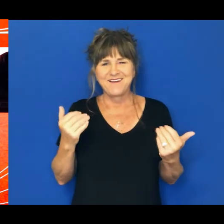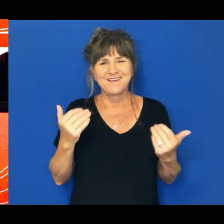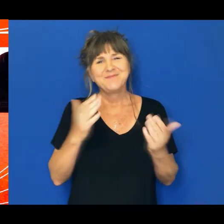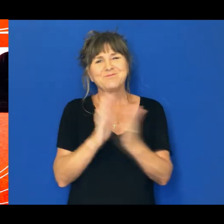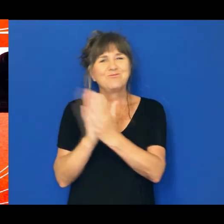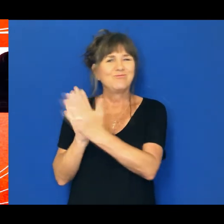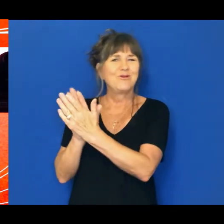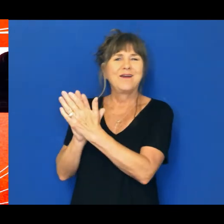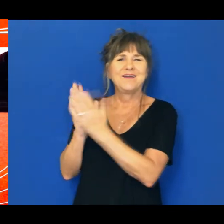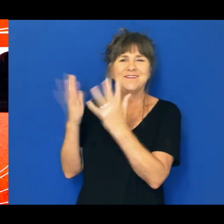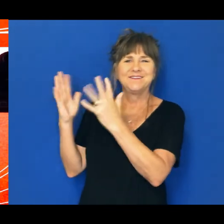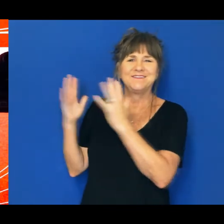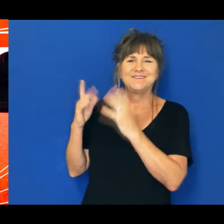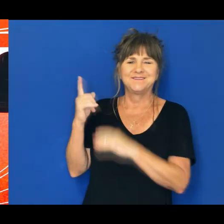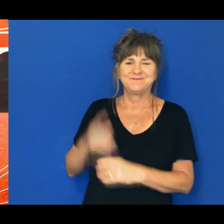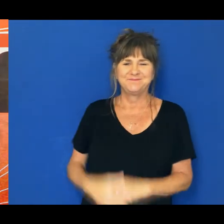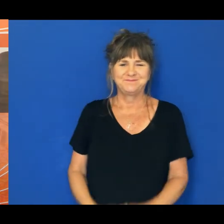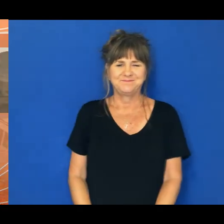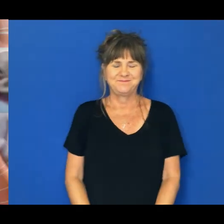Would you give God praise?